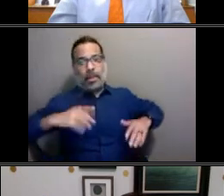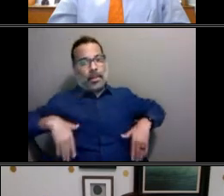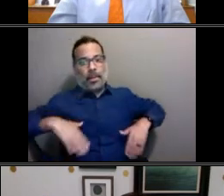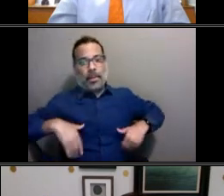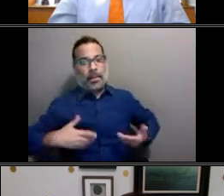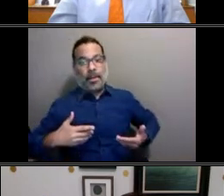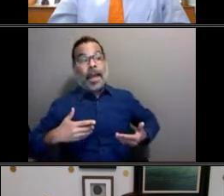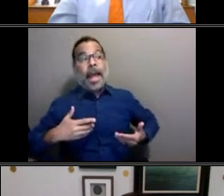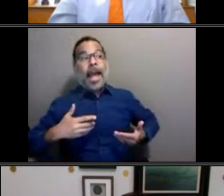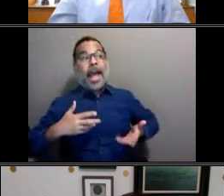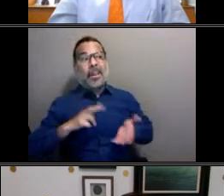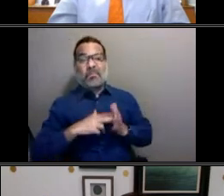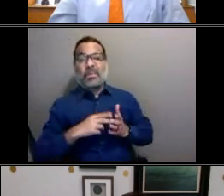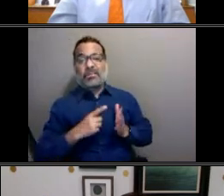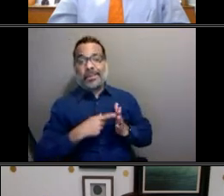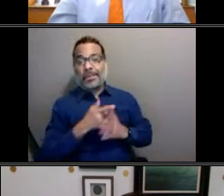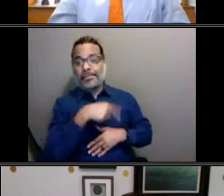instances, it cost them their life.